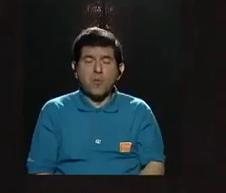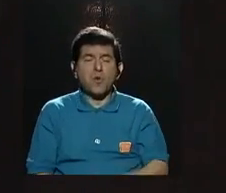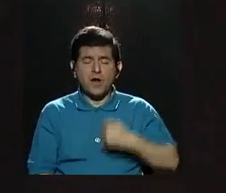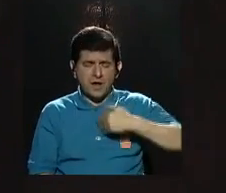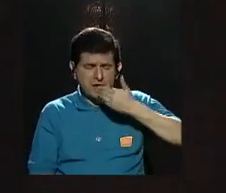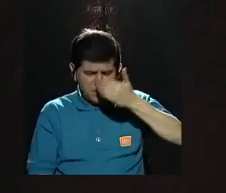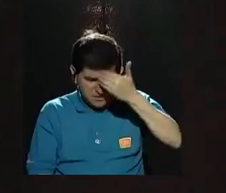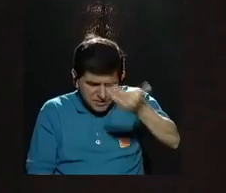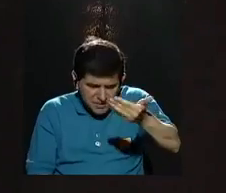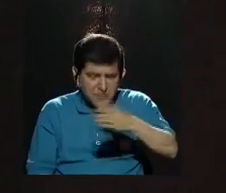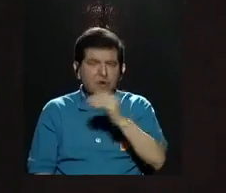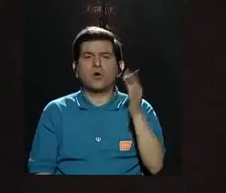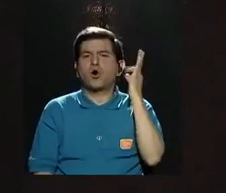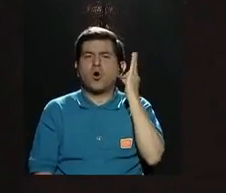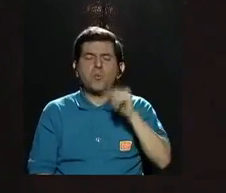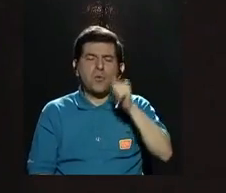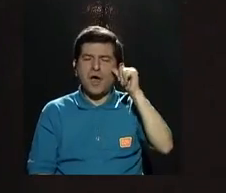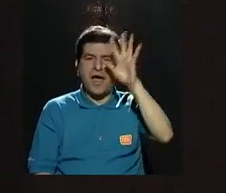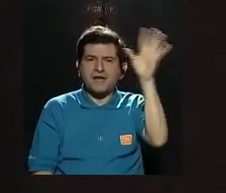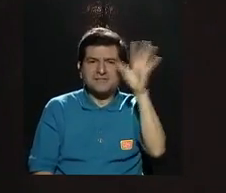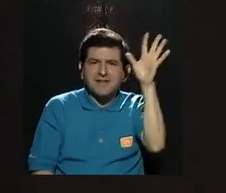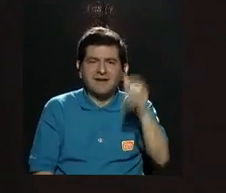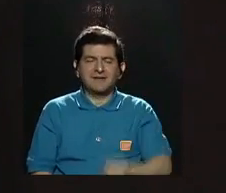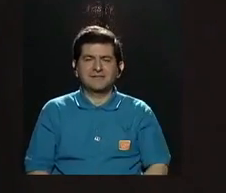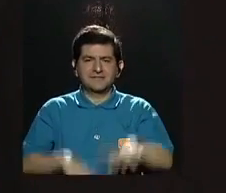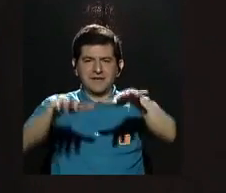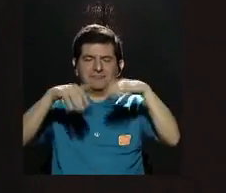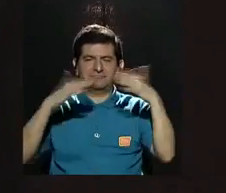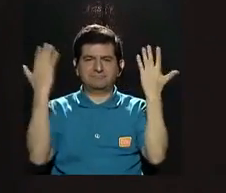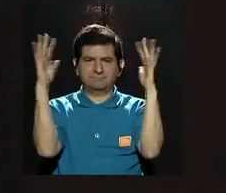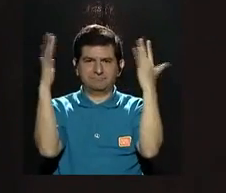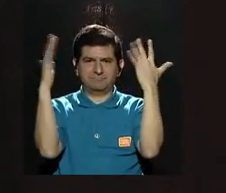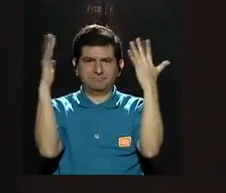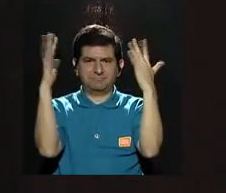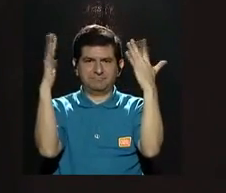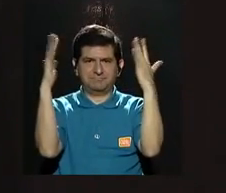women, trans women?